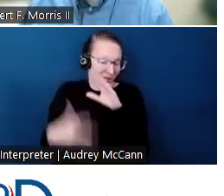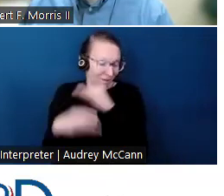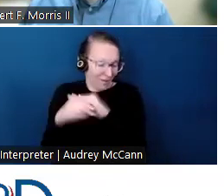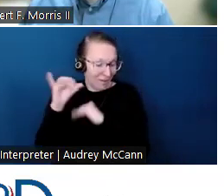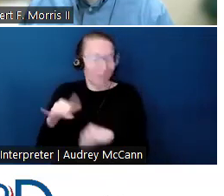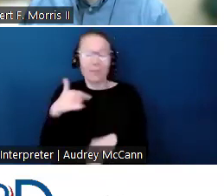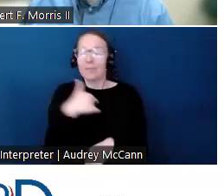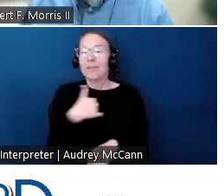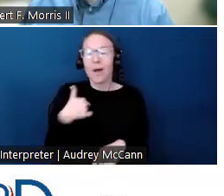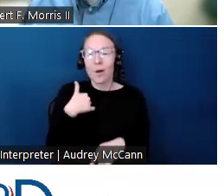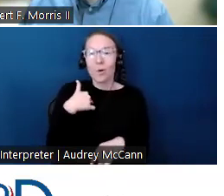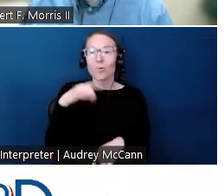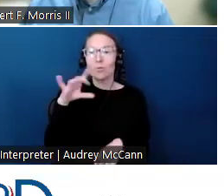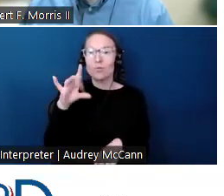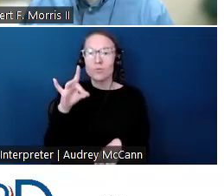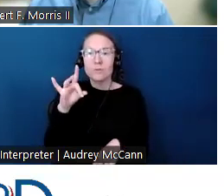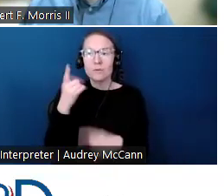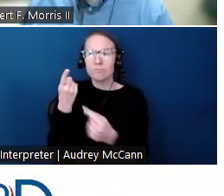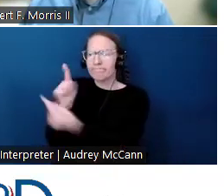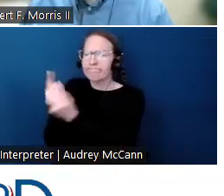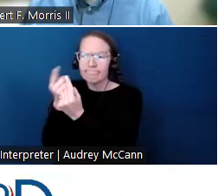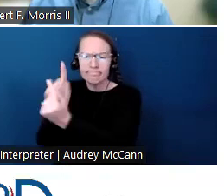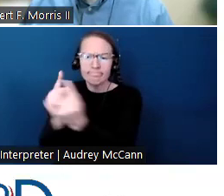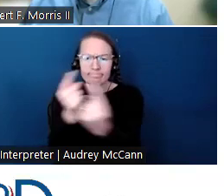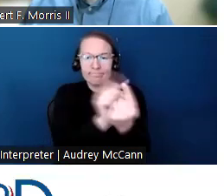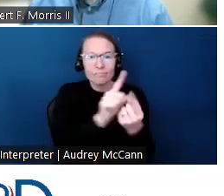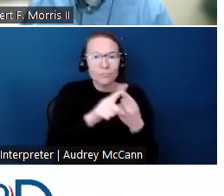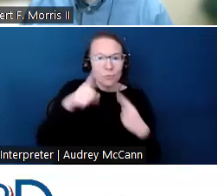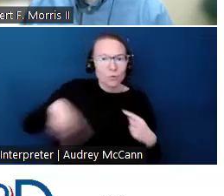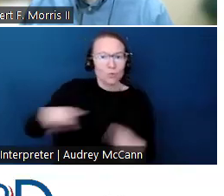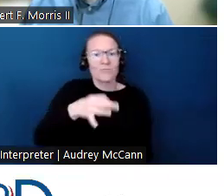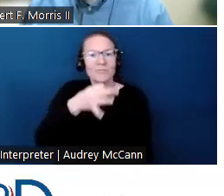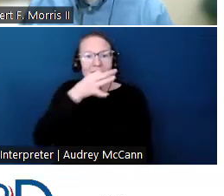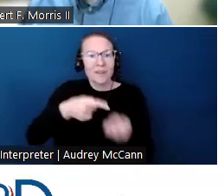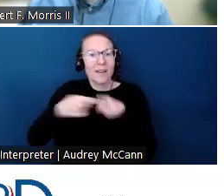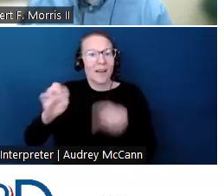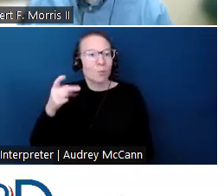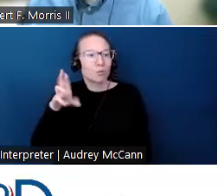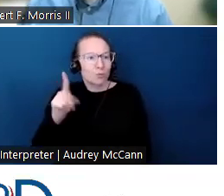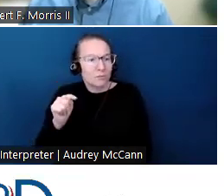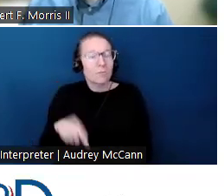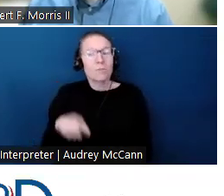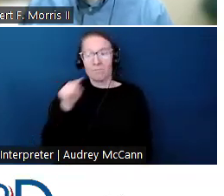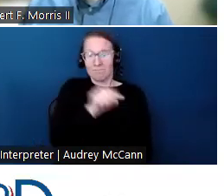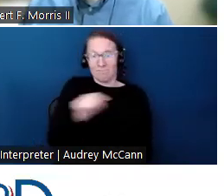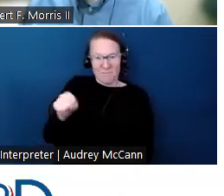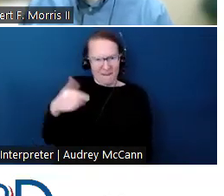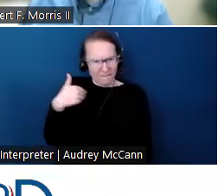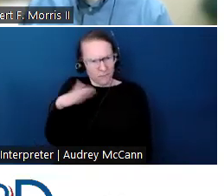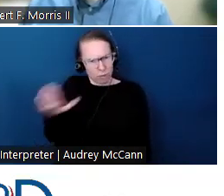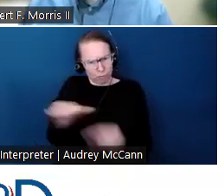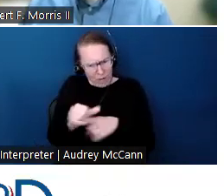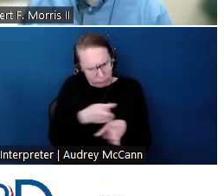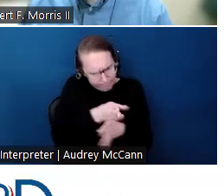going to the experts in the area. So folks that do have specific training in different areas of